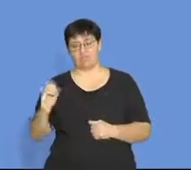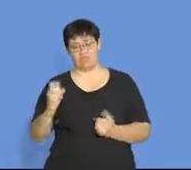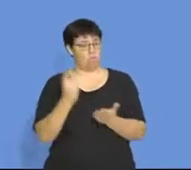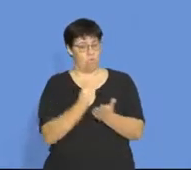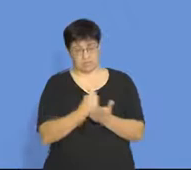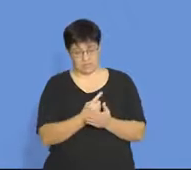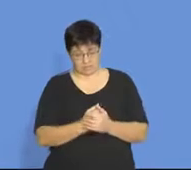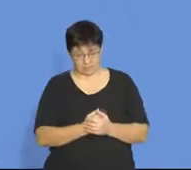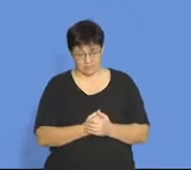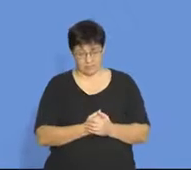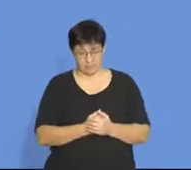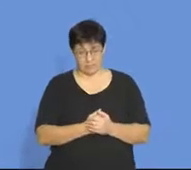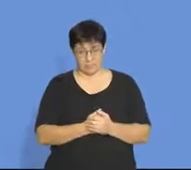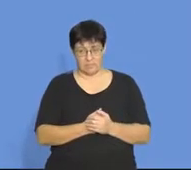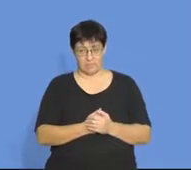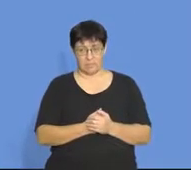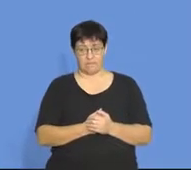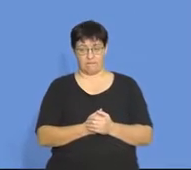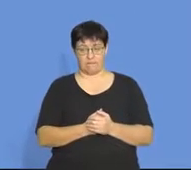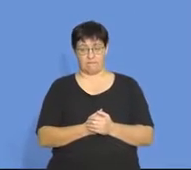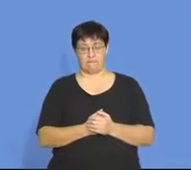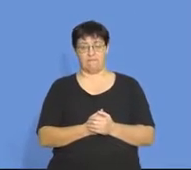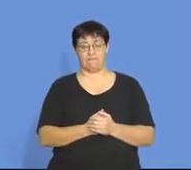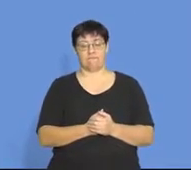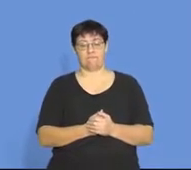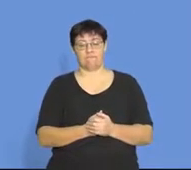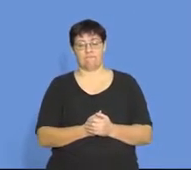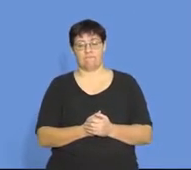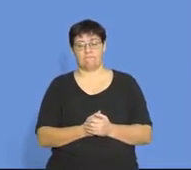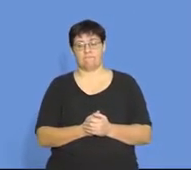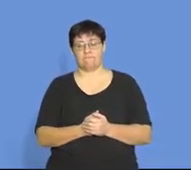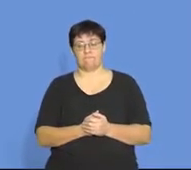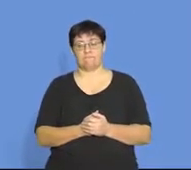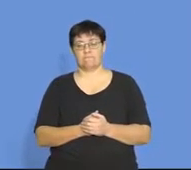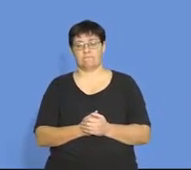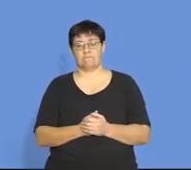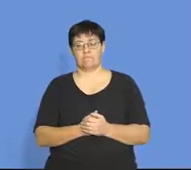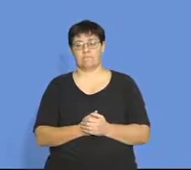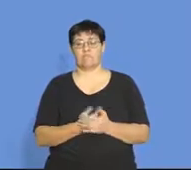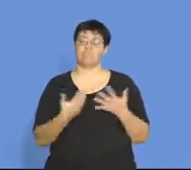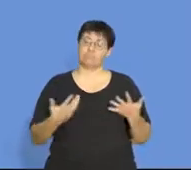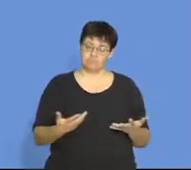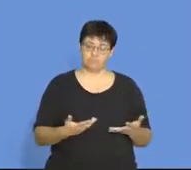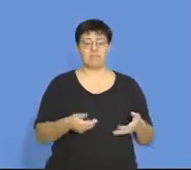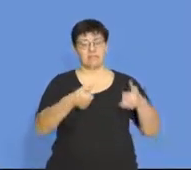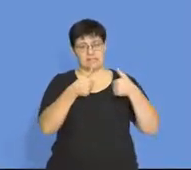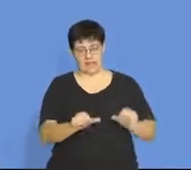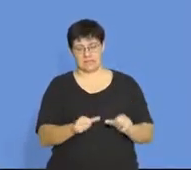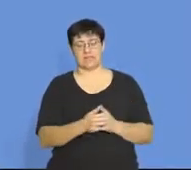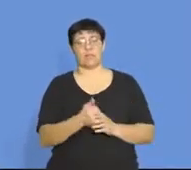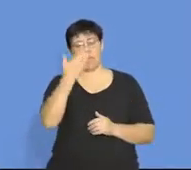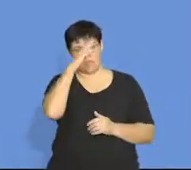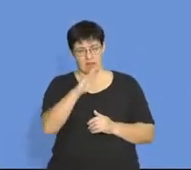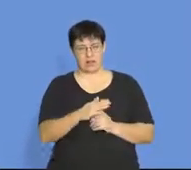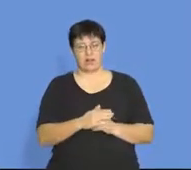that's what standard form means for a quadratic equation. And obviously from here,